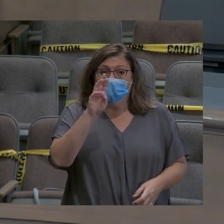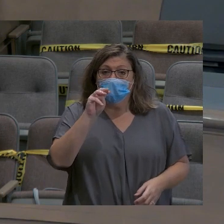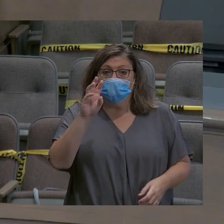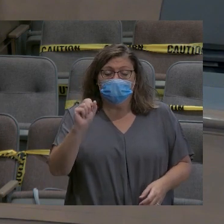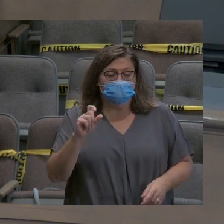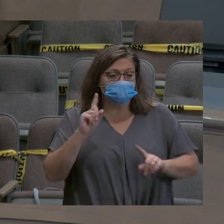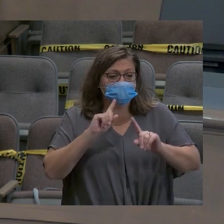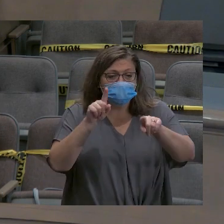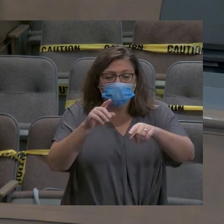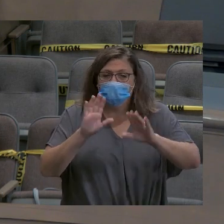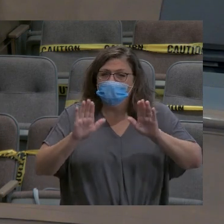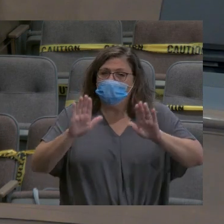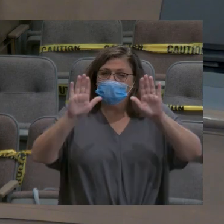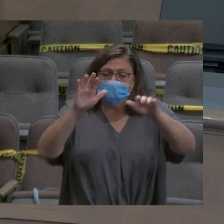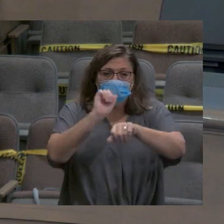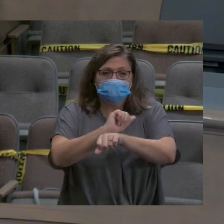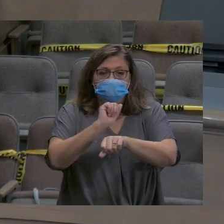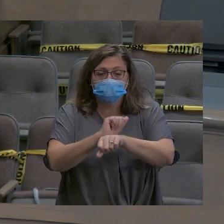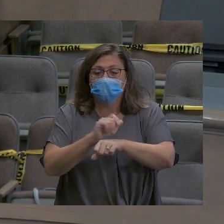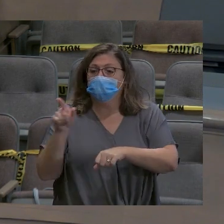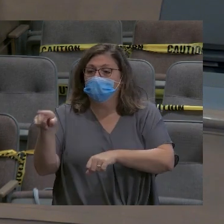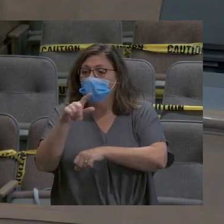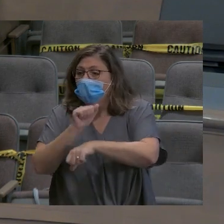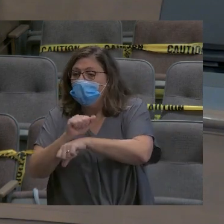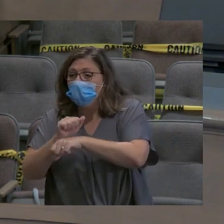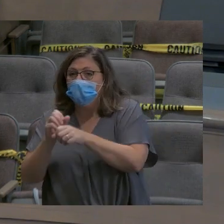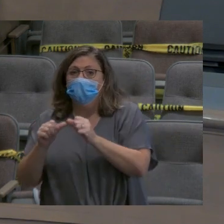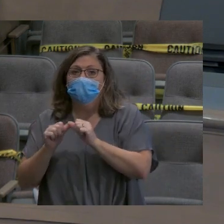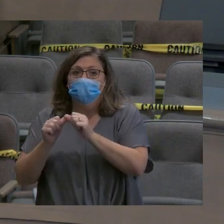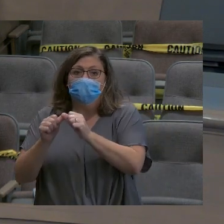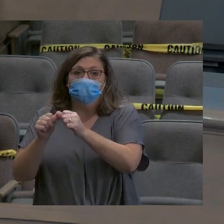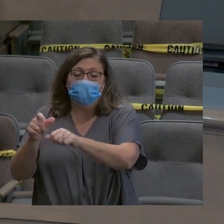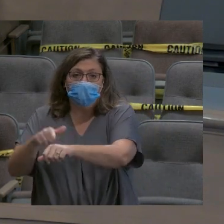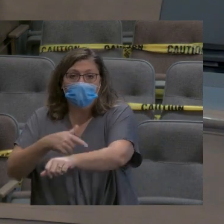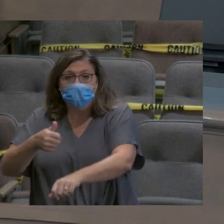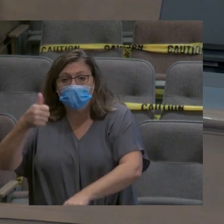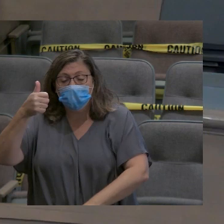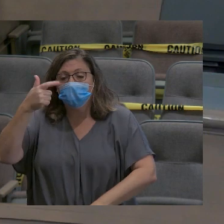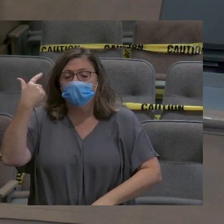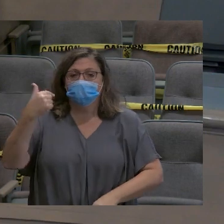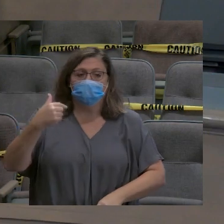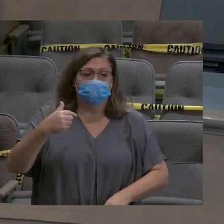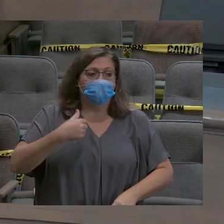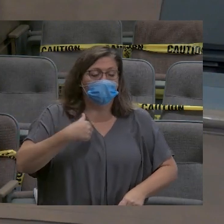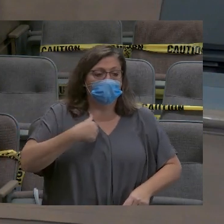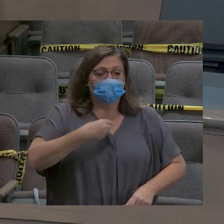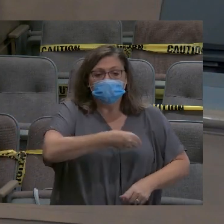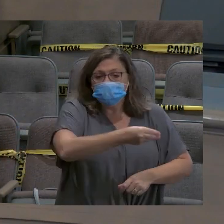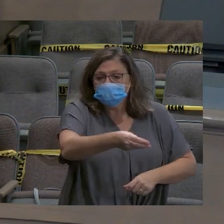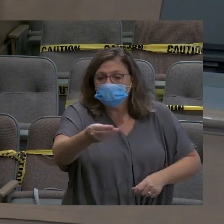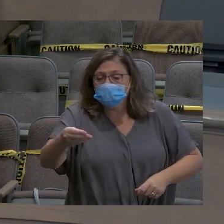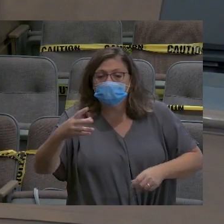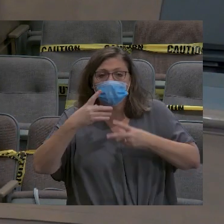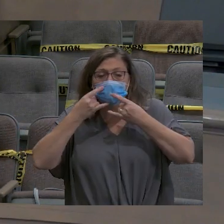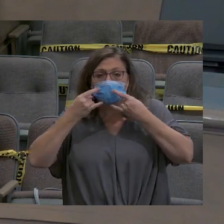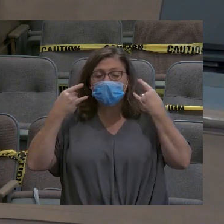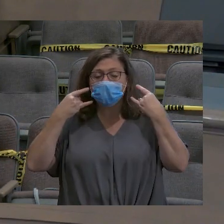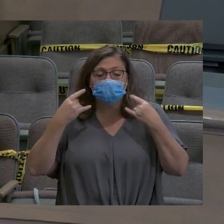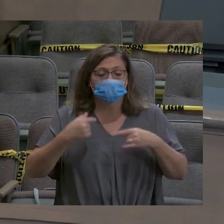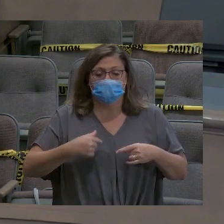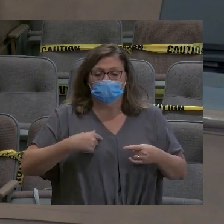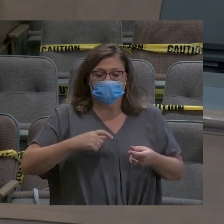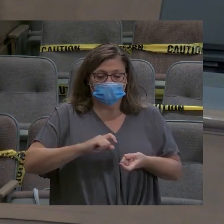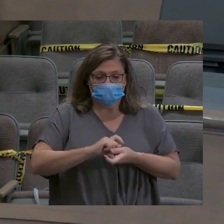workers dug in. They worked double shifts. We distributed masks. We changed public policy. And we shifted the